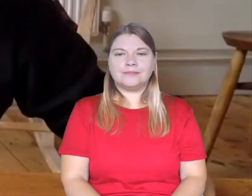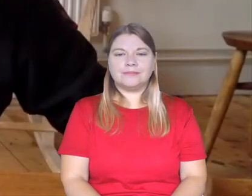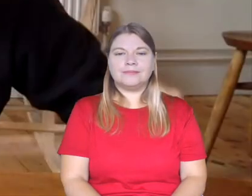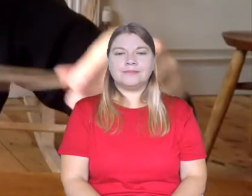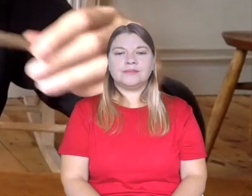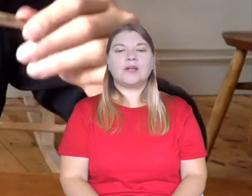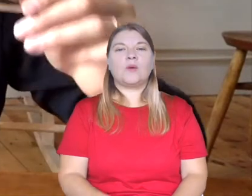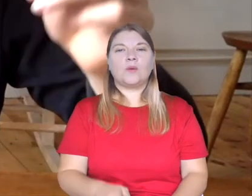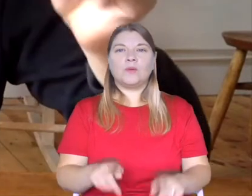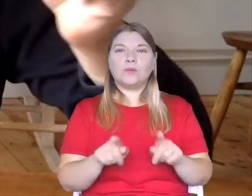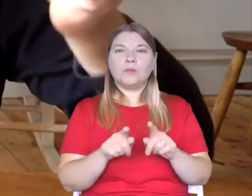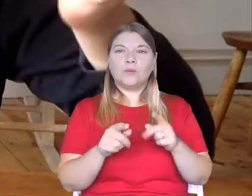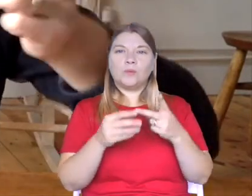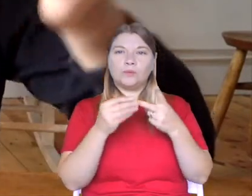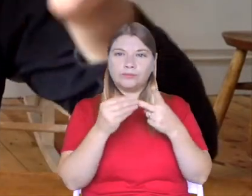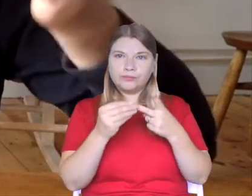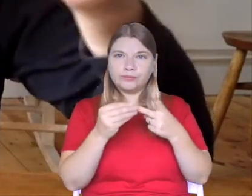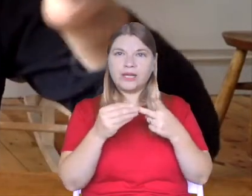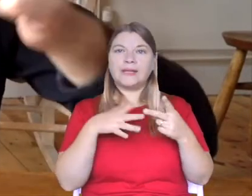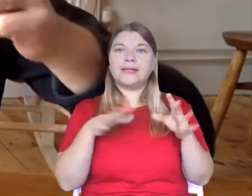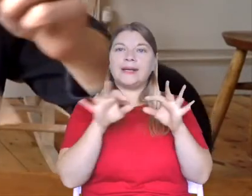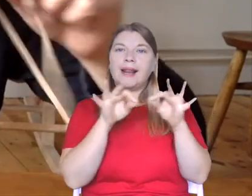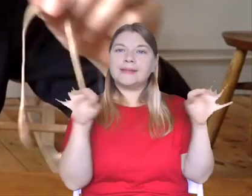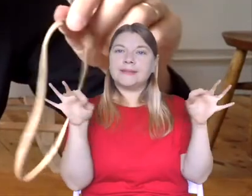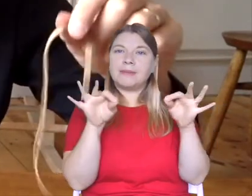We're also going to need an elastic band,